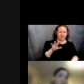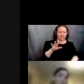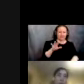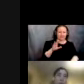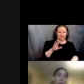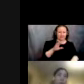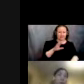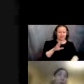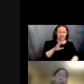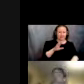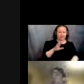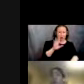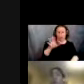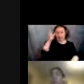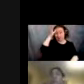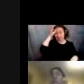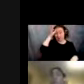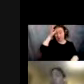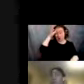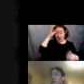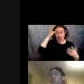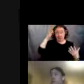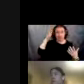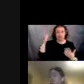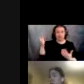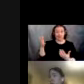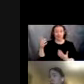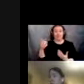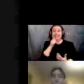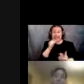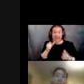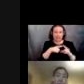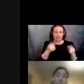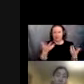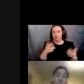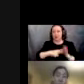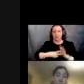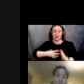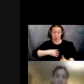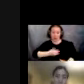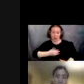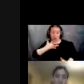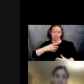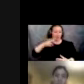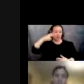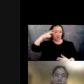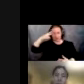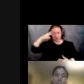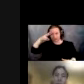non-Japanese, you know, anywhere from white to Mexican-American to, you know, Black American, you were seen as more American